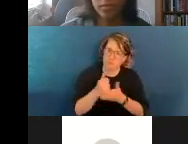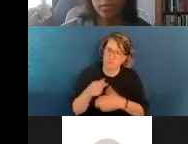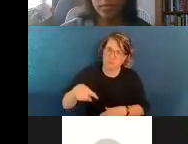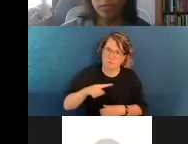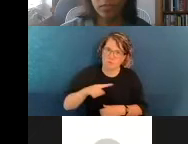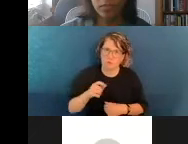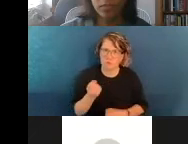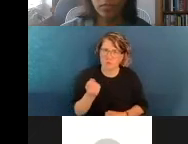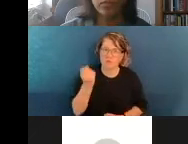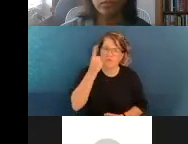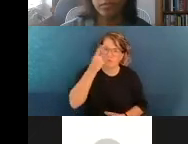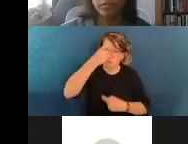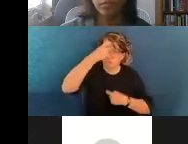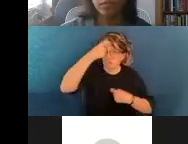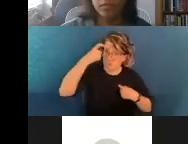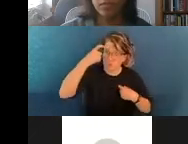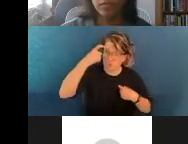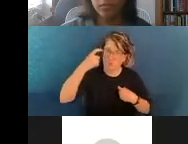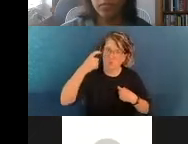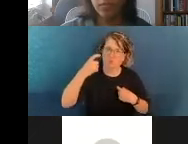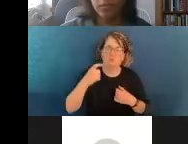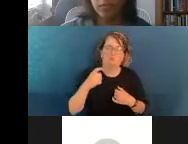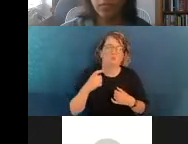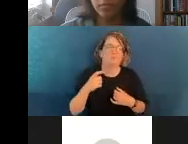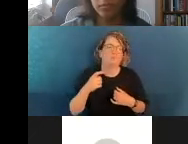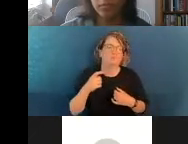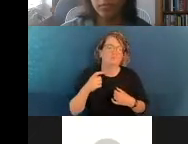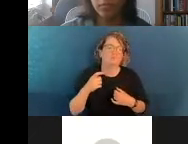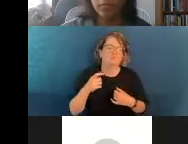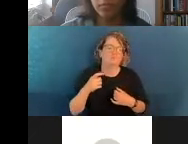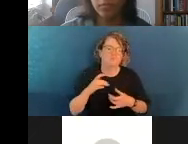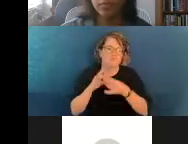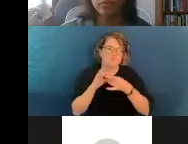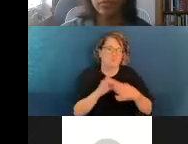informed care approaches relative to Indigenous people.